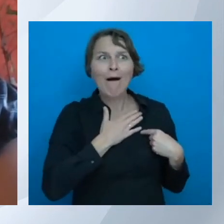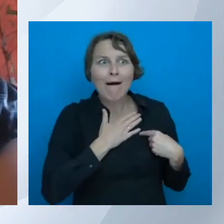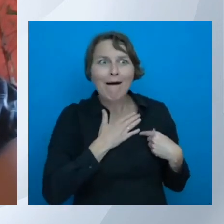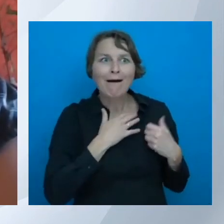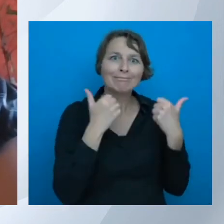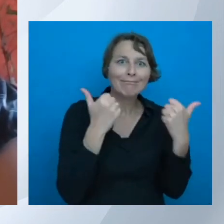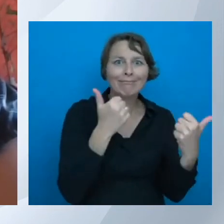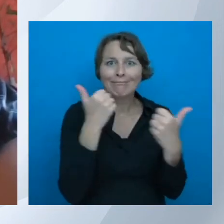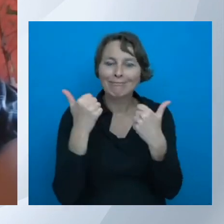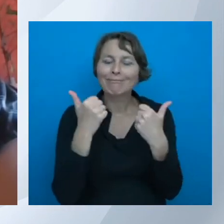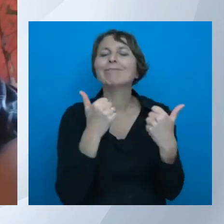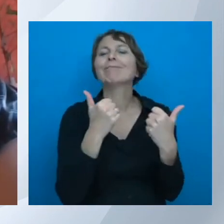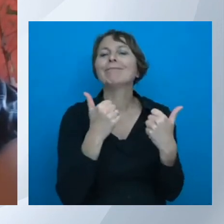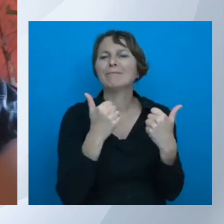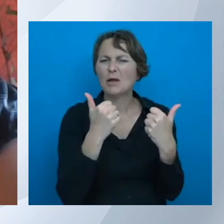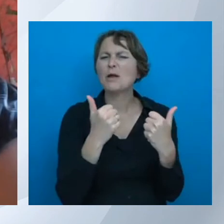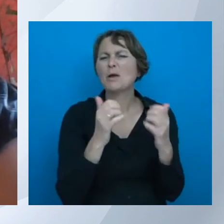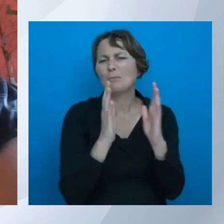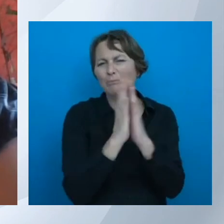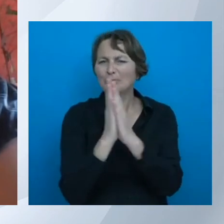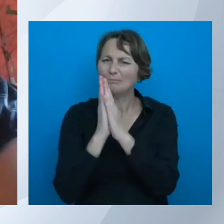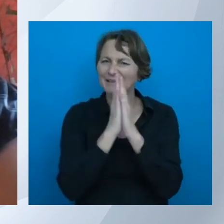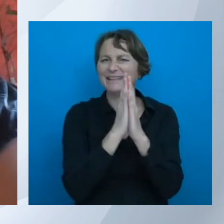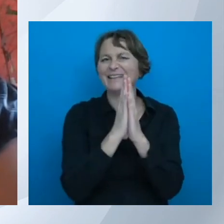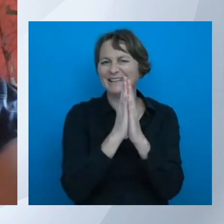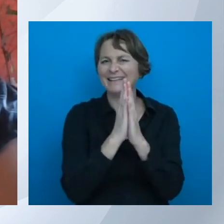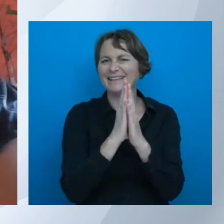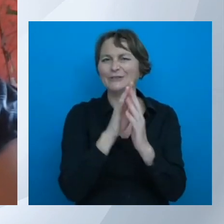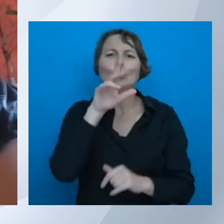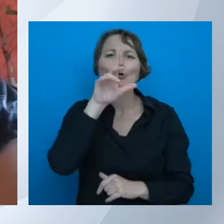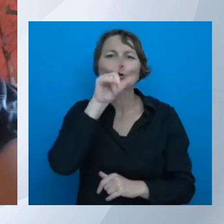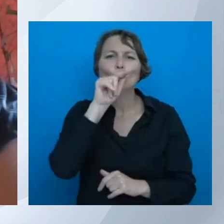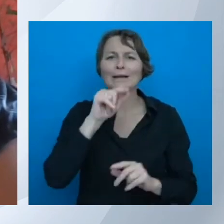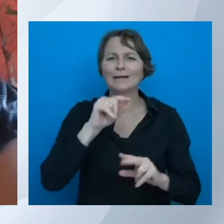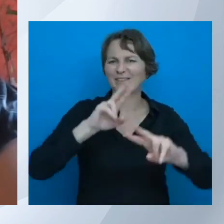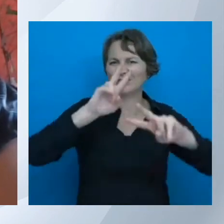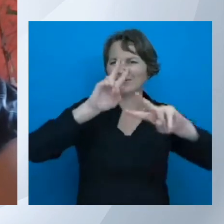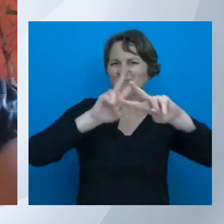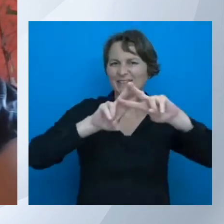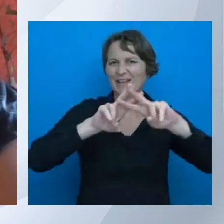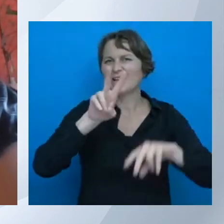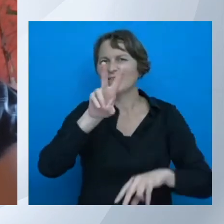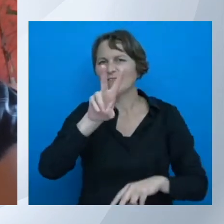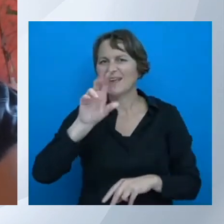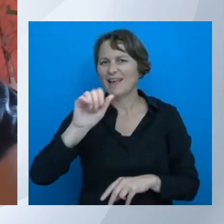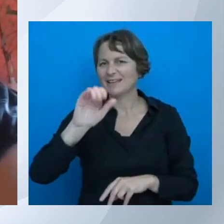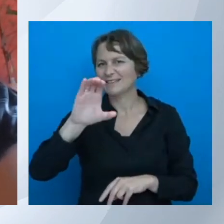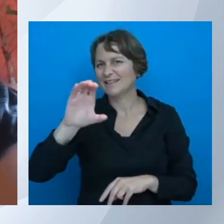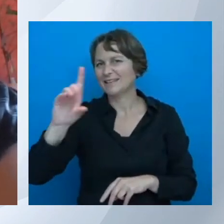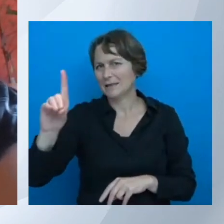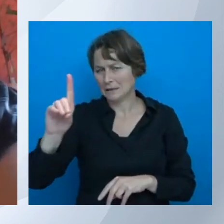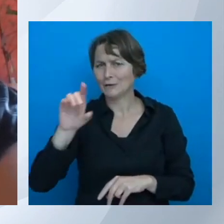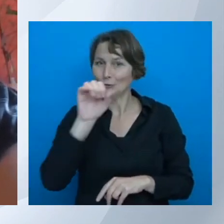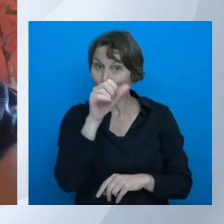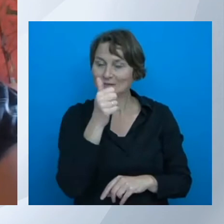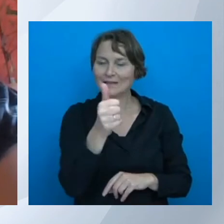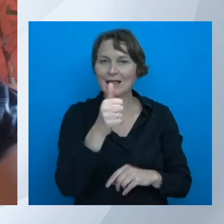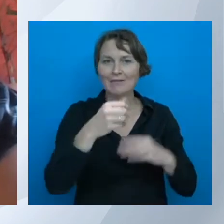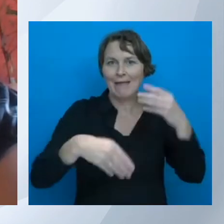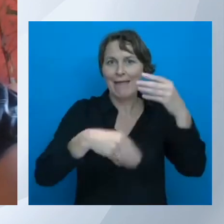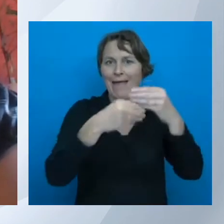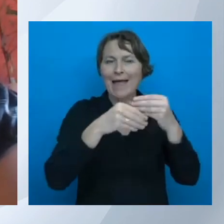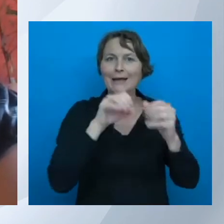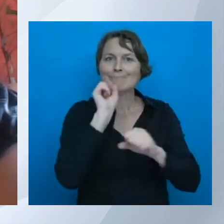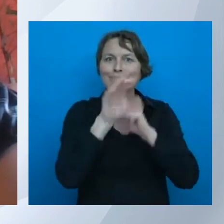hashtag VACD, making it quite simple, so you have more space for your interesting things you want to share.